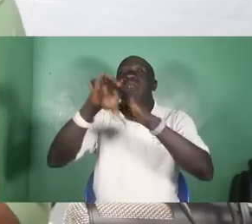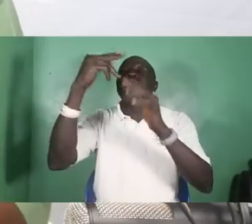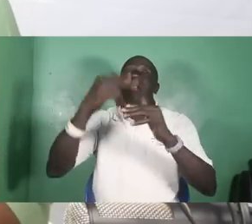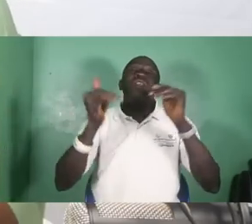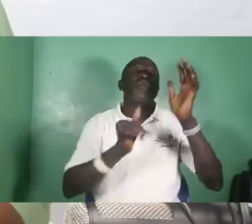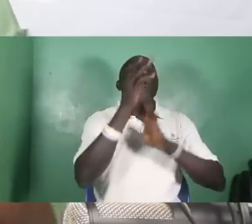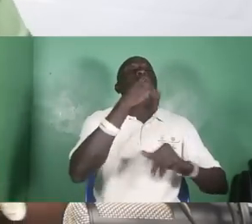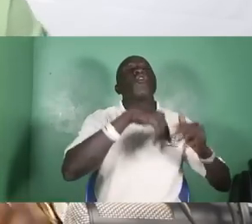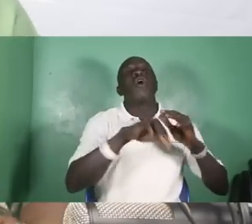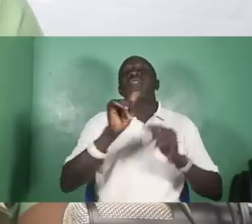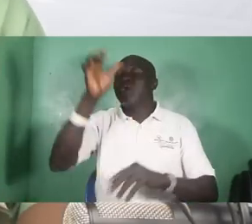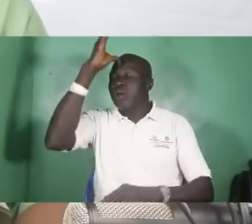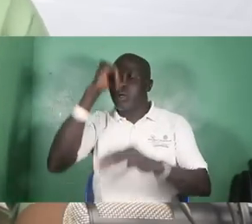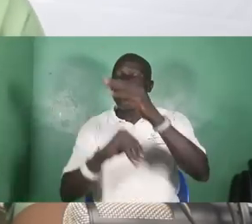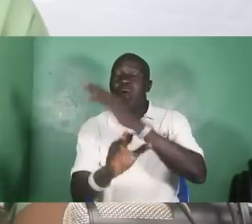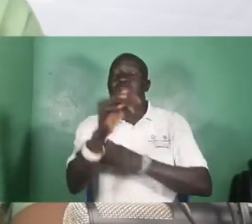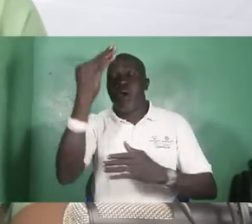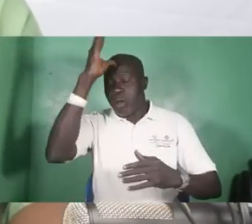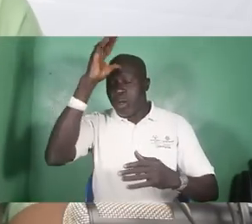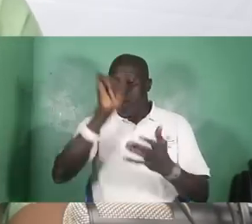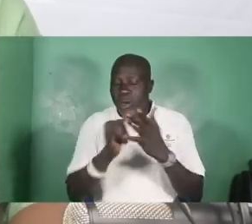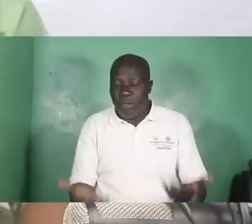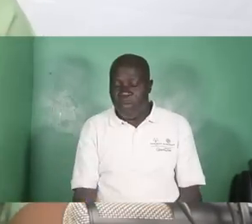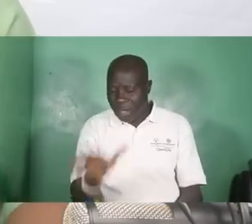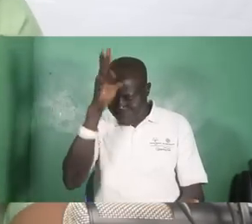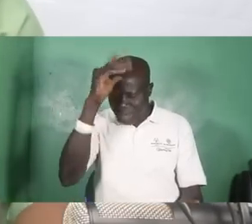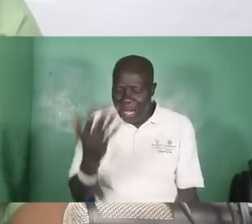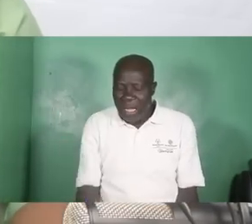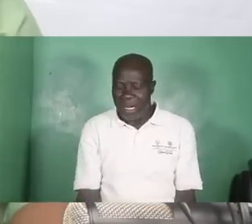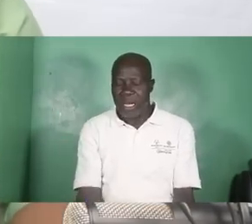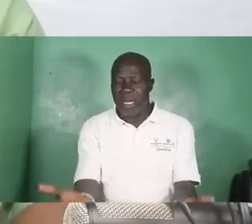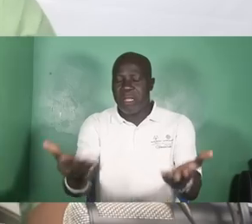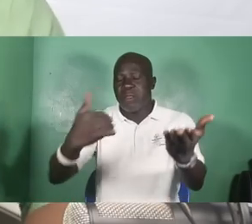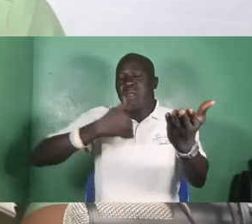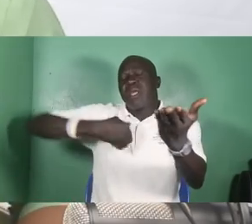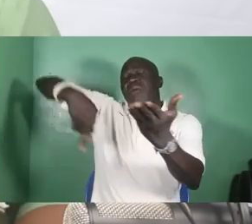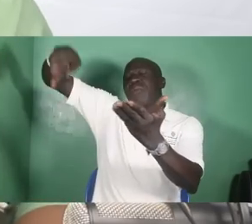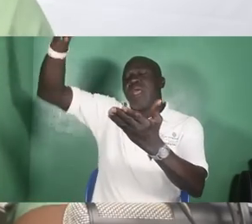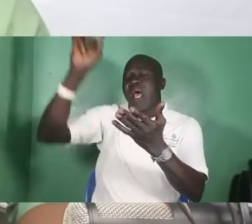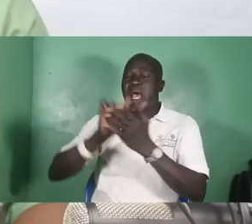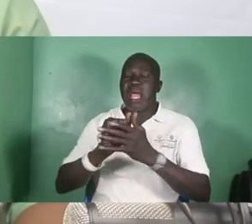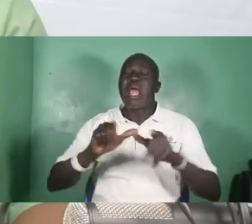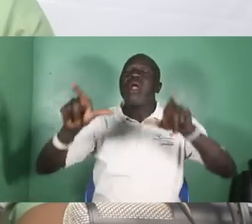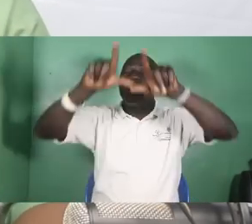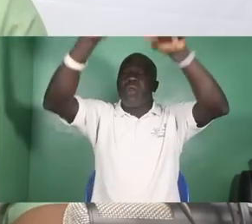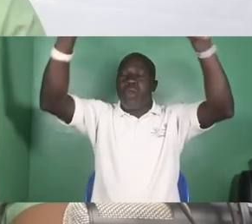O ta Jesus. O ta Jesus. O ta Jesus. Emi mi mo. Olorun igbega mo.